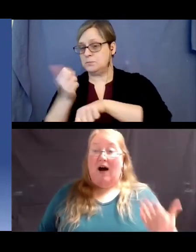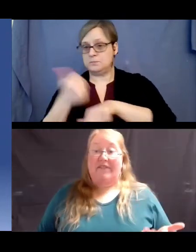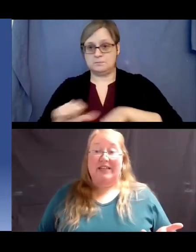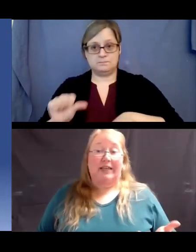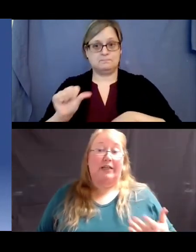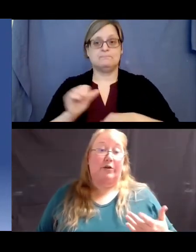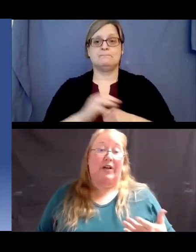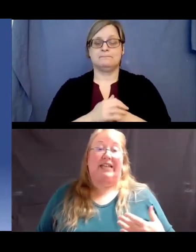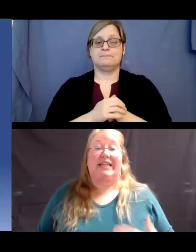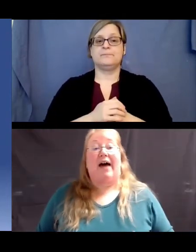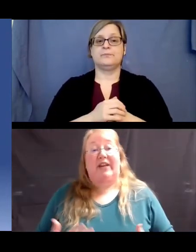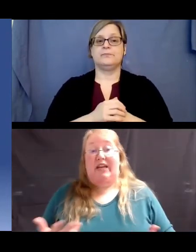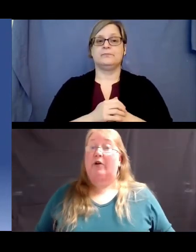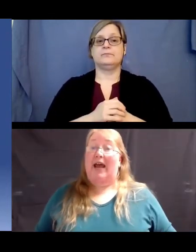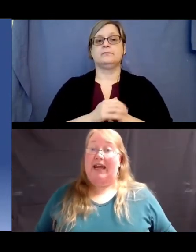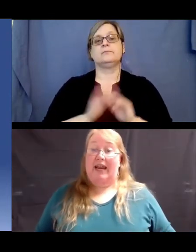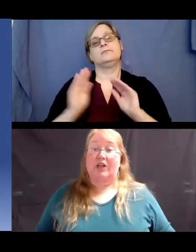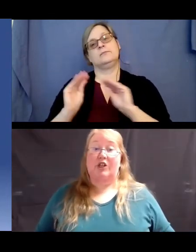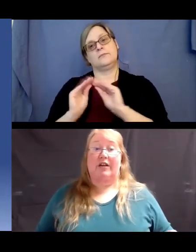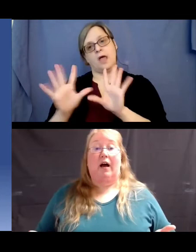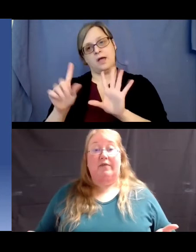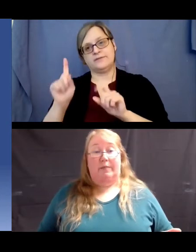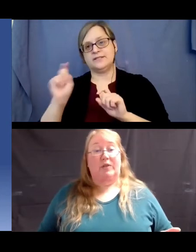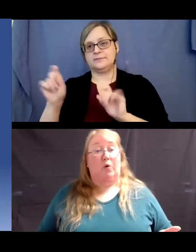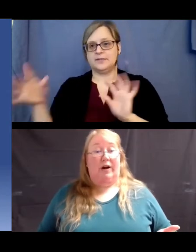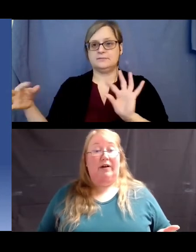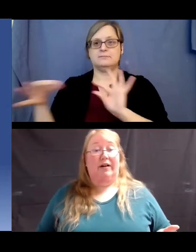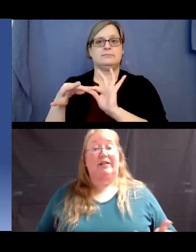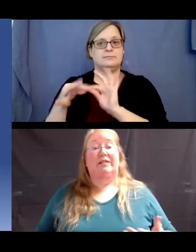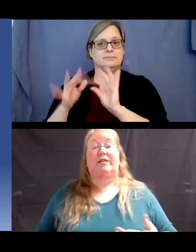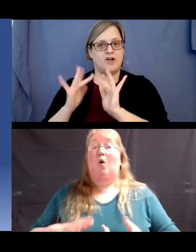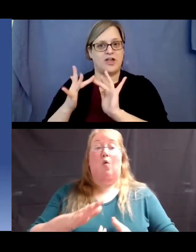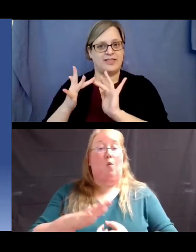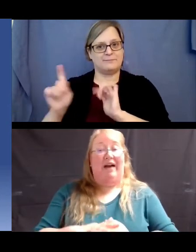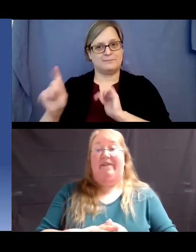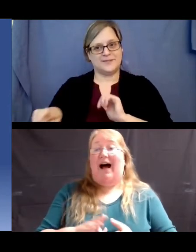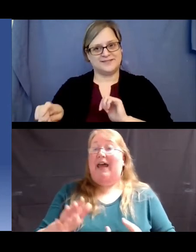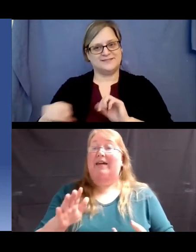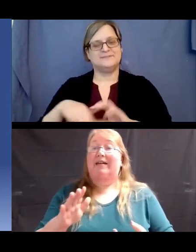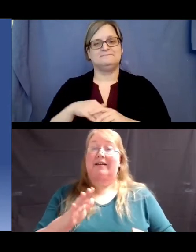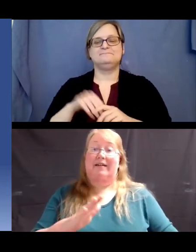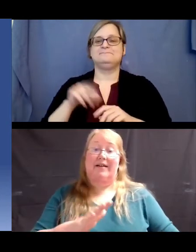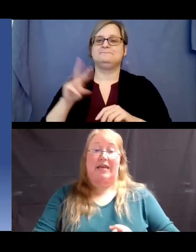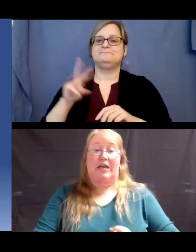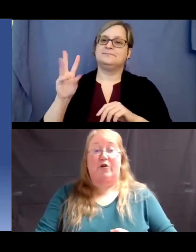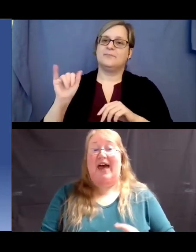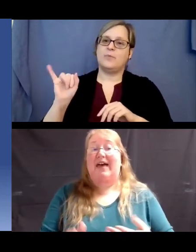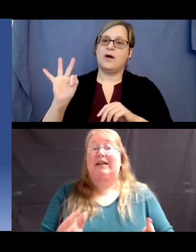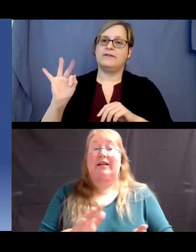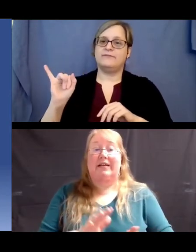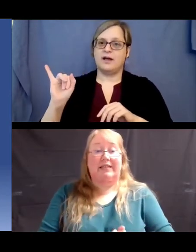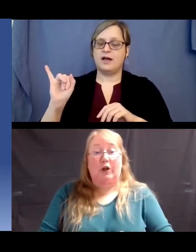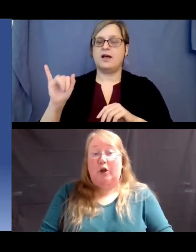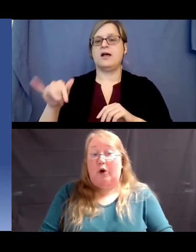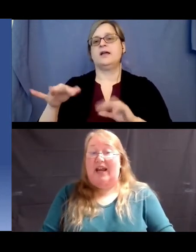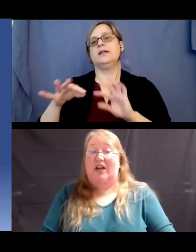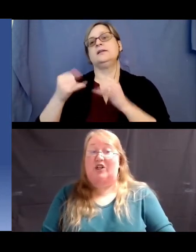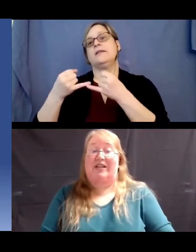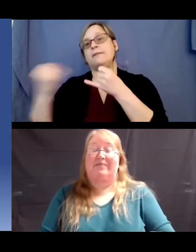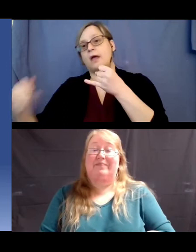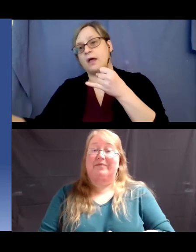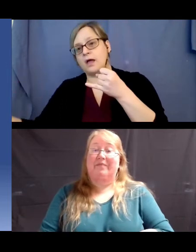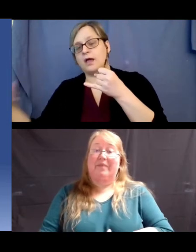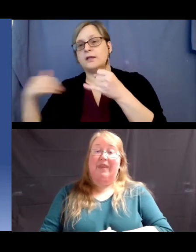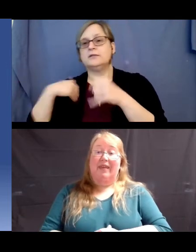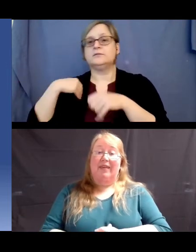You obviously do need to have an internet connection of some sort. So Wi-Fi, Ethernet, cellular